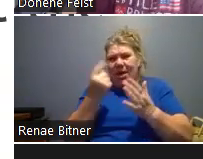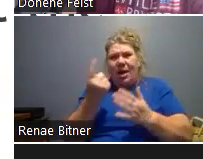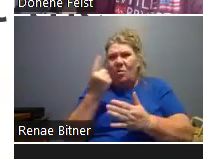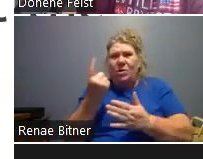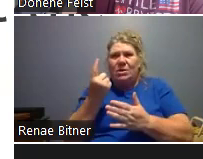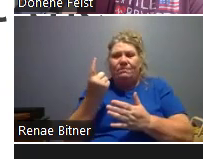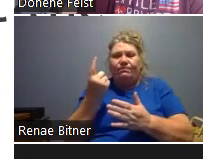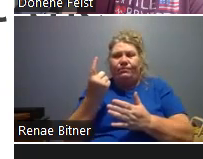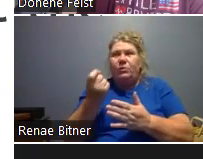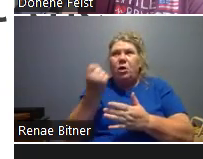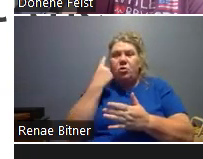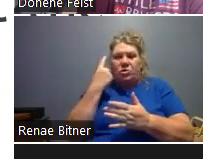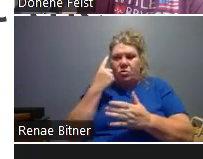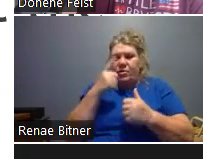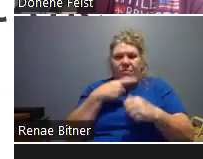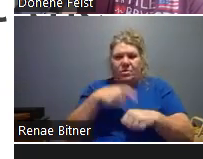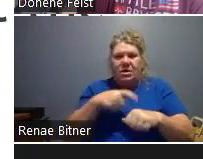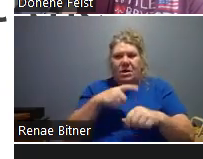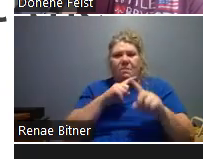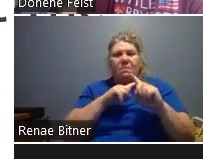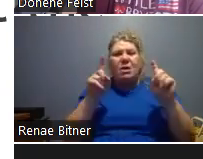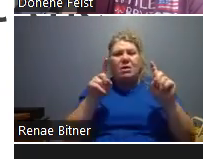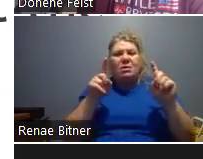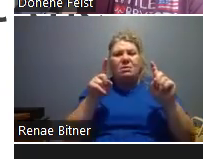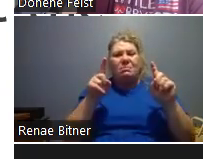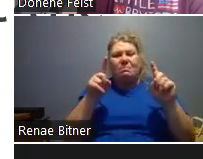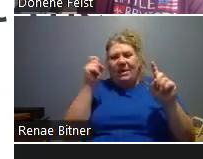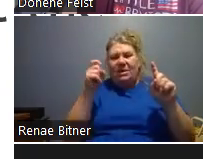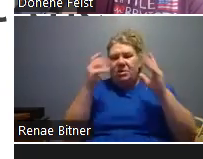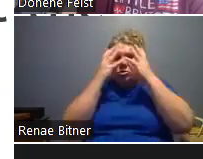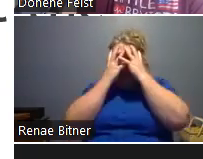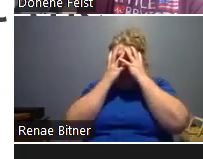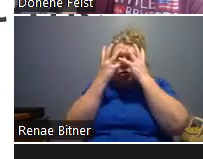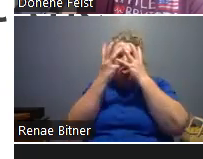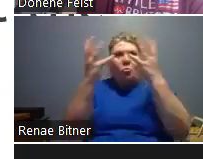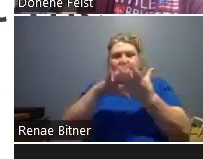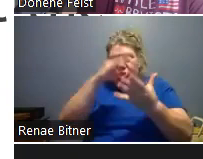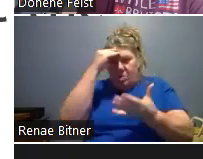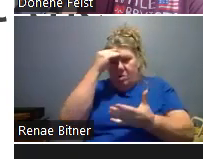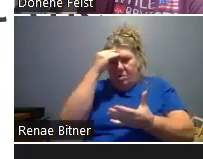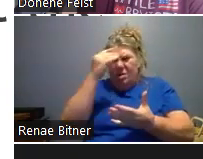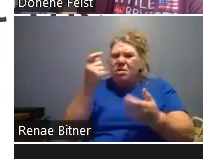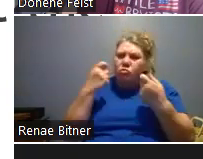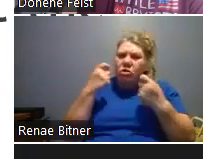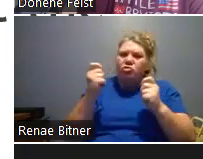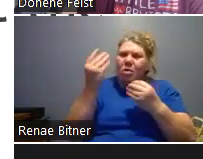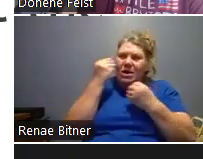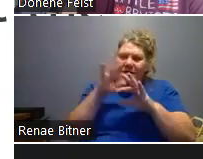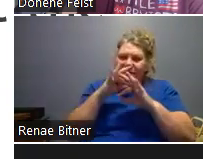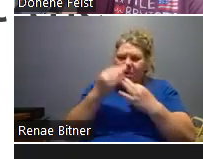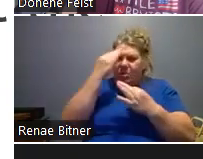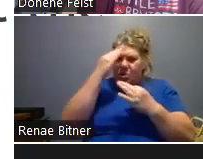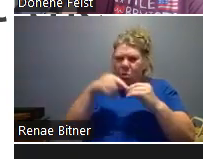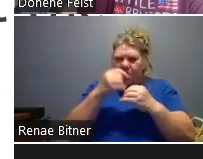um, understood the first time, simply because there is so much to learn. We try to let families know about that